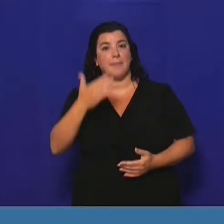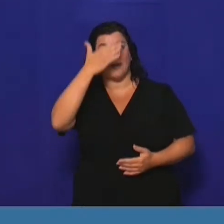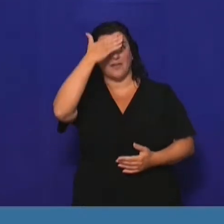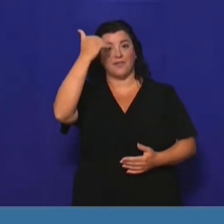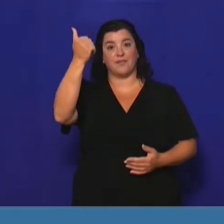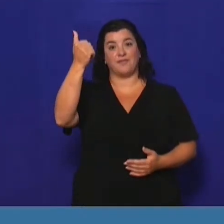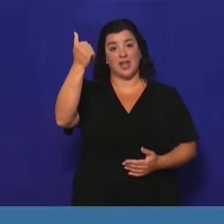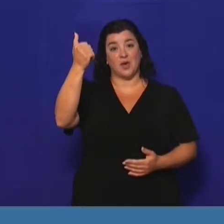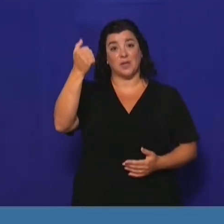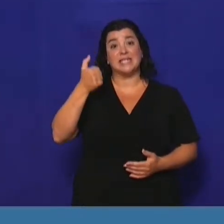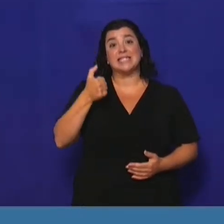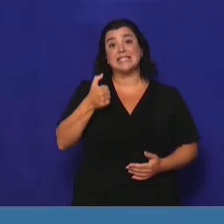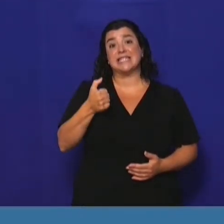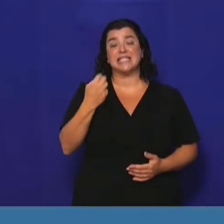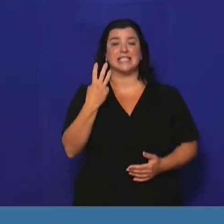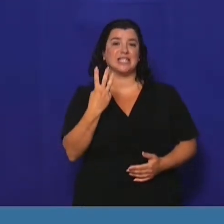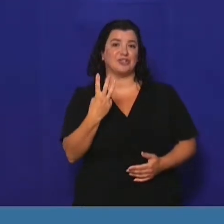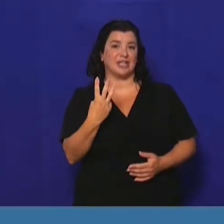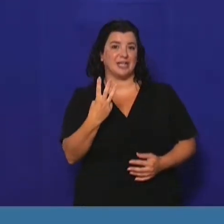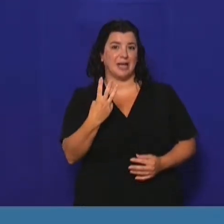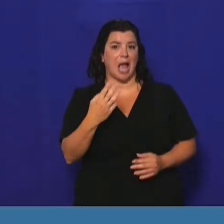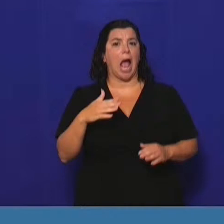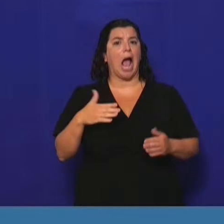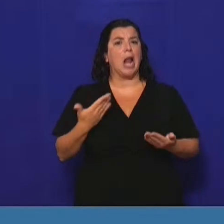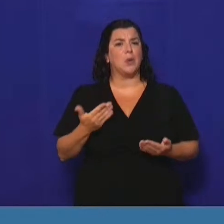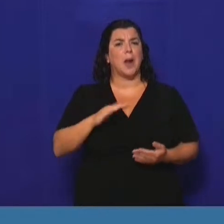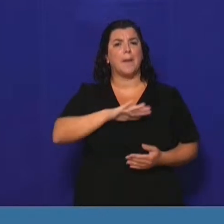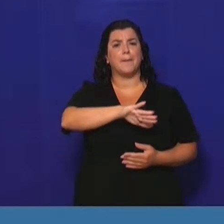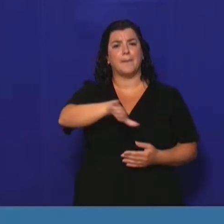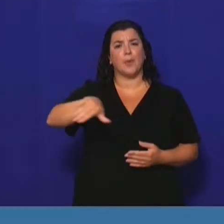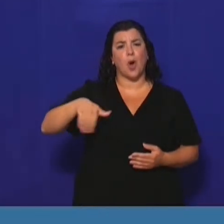U allura it-total ta' każijiet li fieq huwa ta'